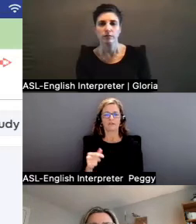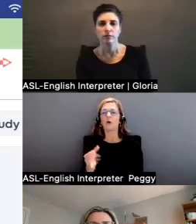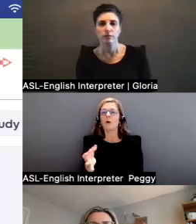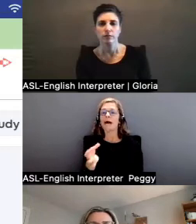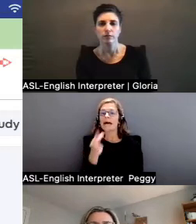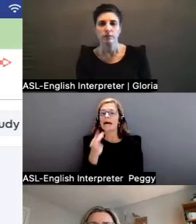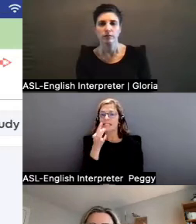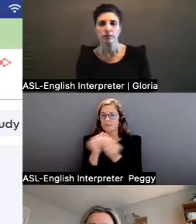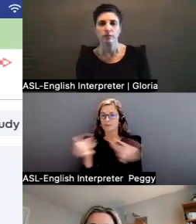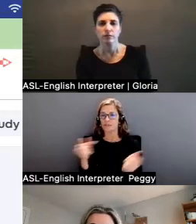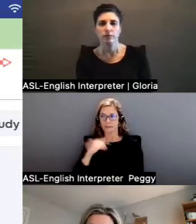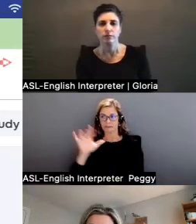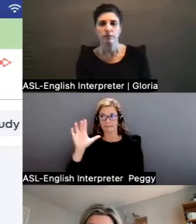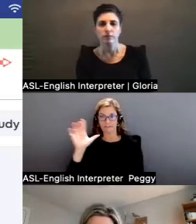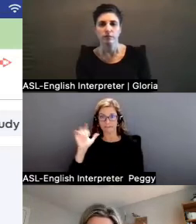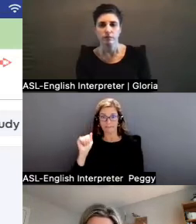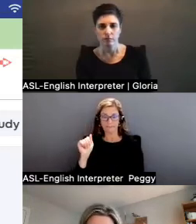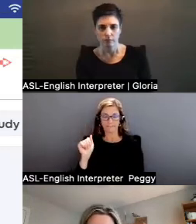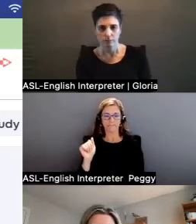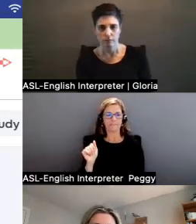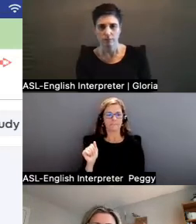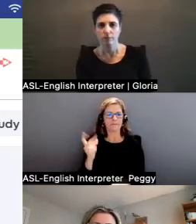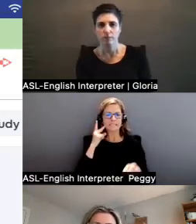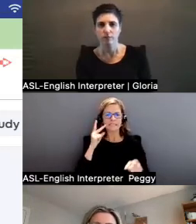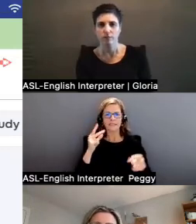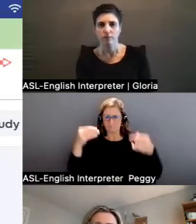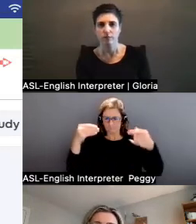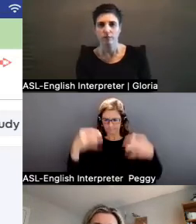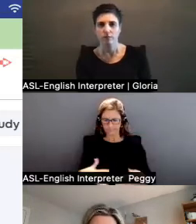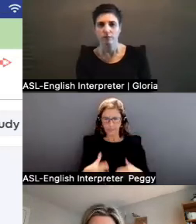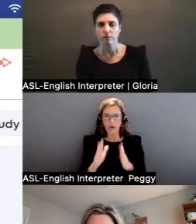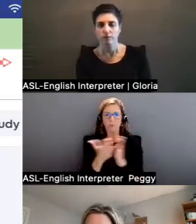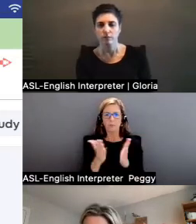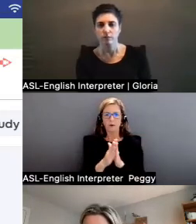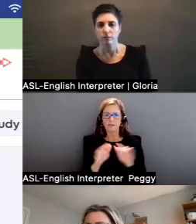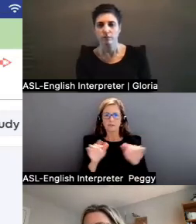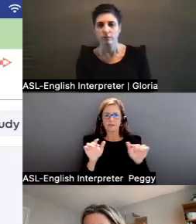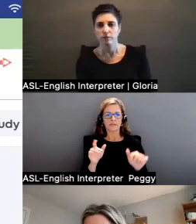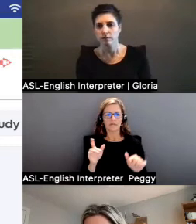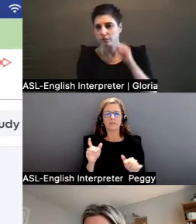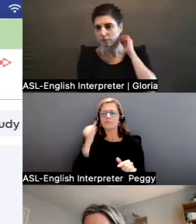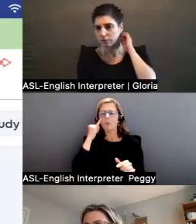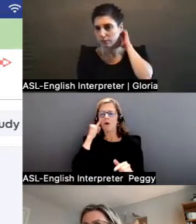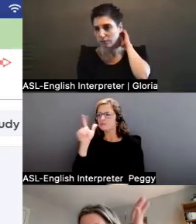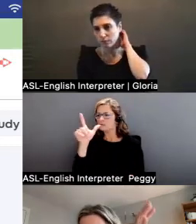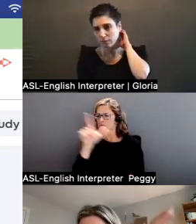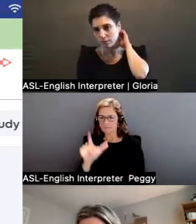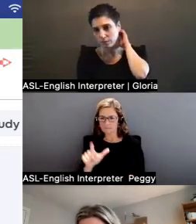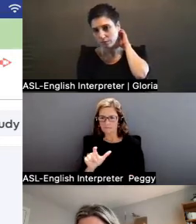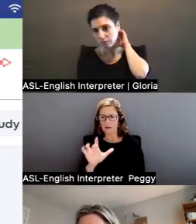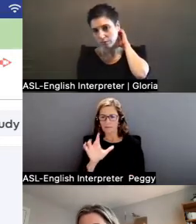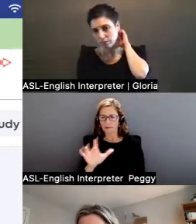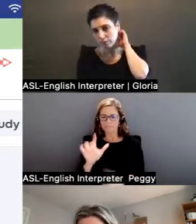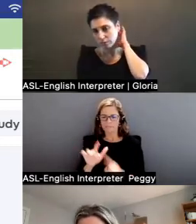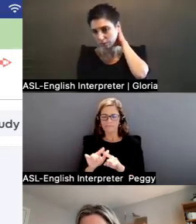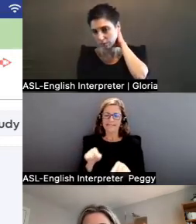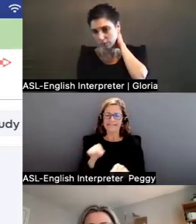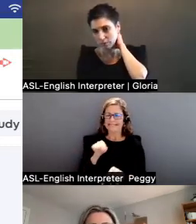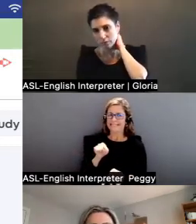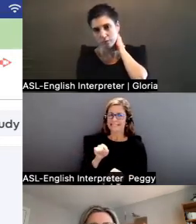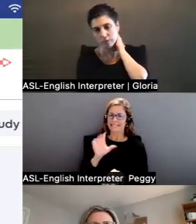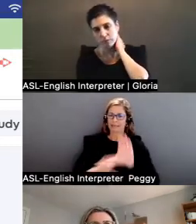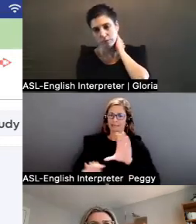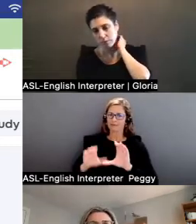solutions. And that's where I can see books. And if I open them, so specific topics, maybe a bit more advanced than our